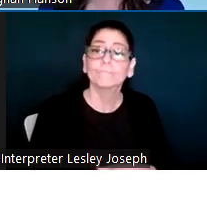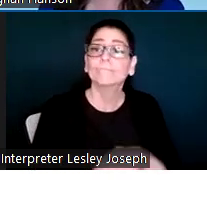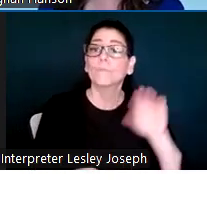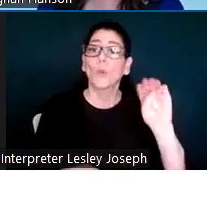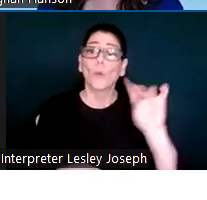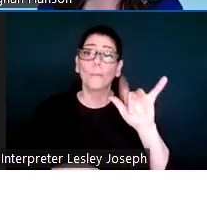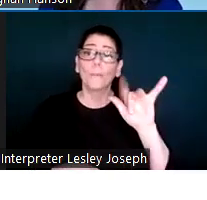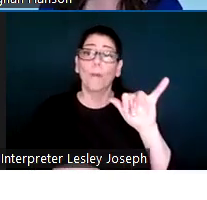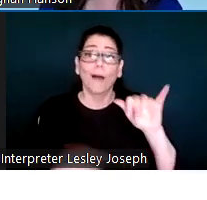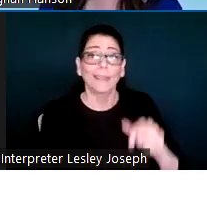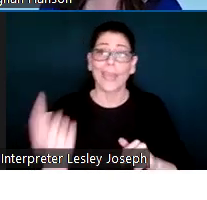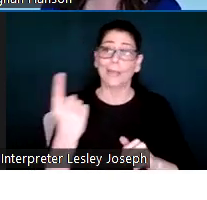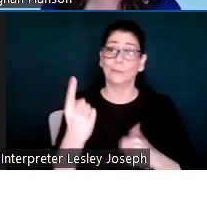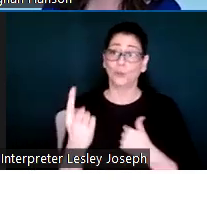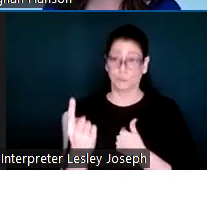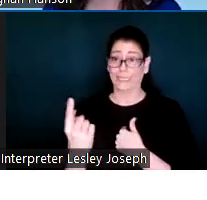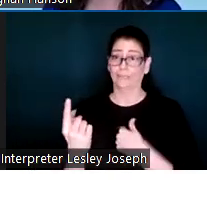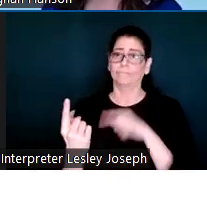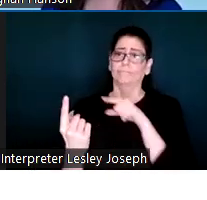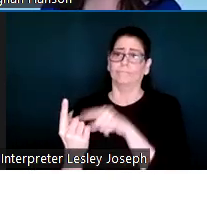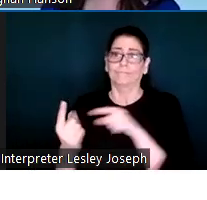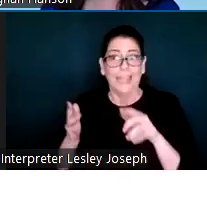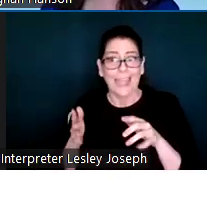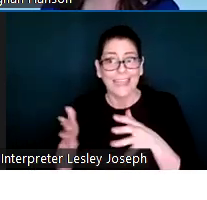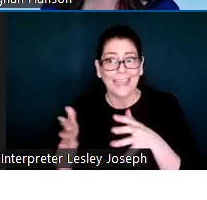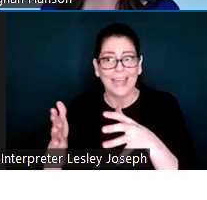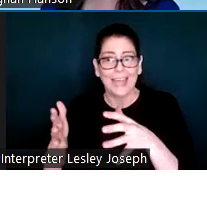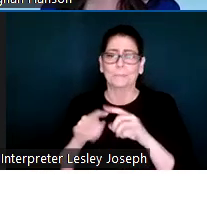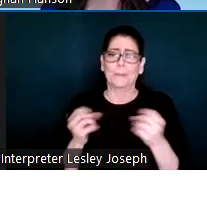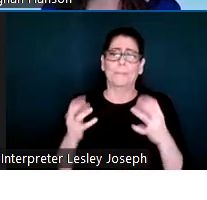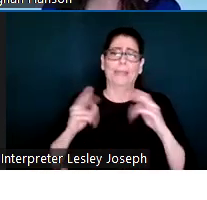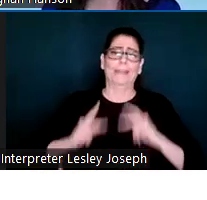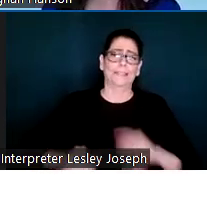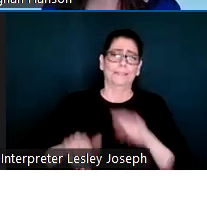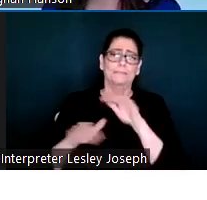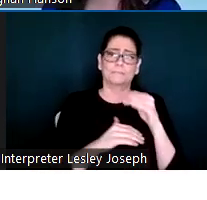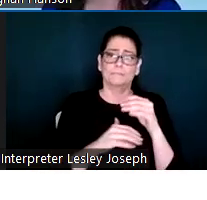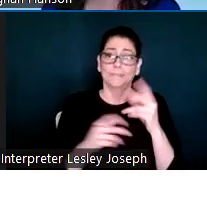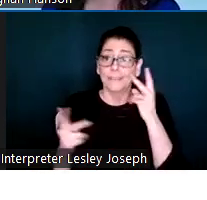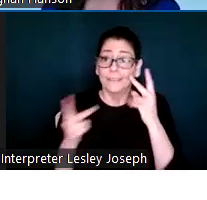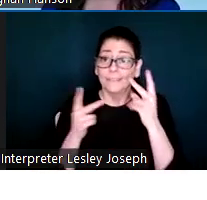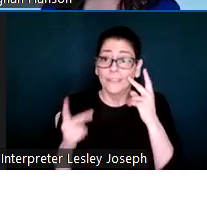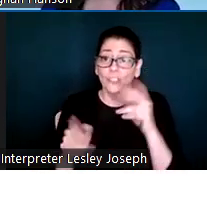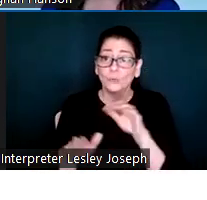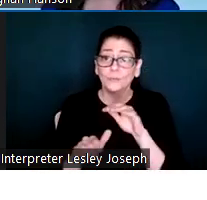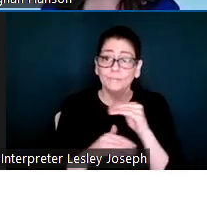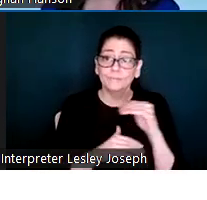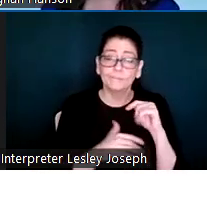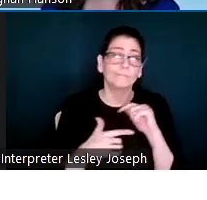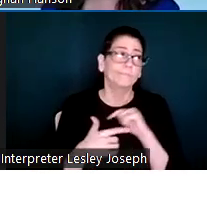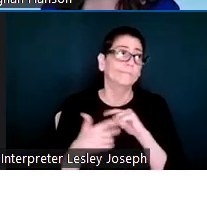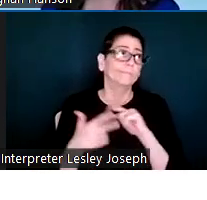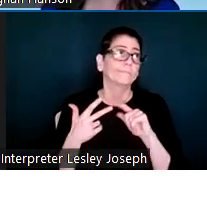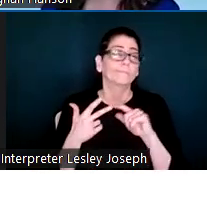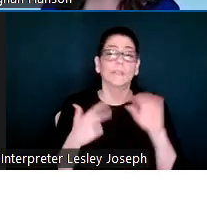was very anxious, but also had a lot of physical limitations. She had visual limitations,